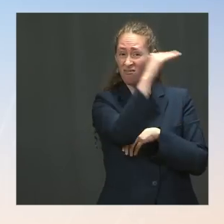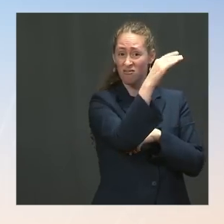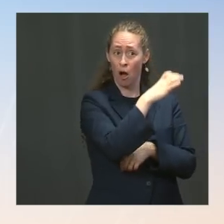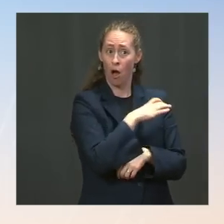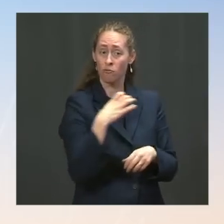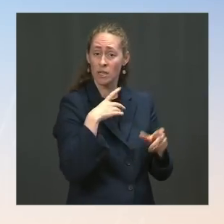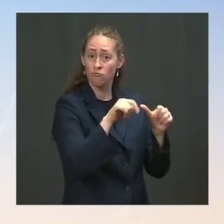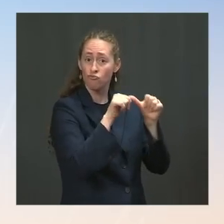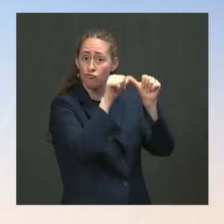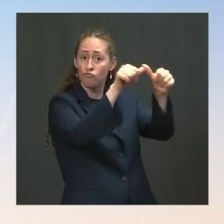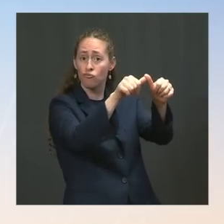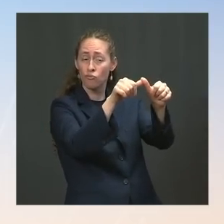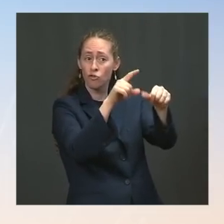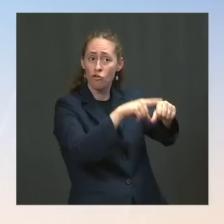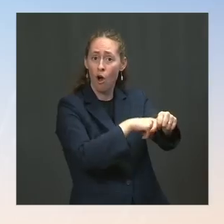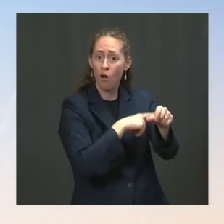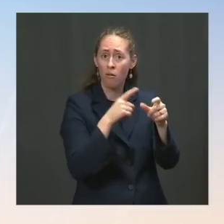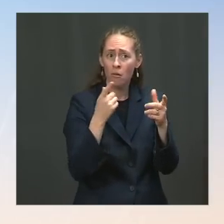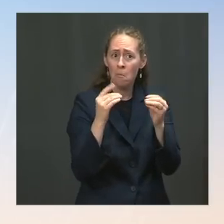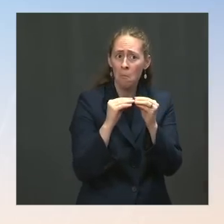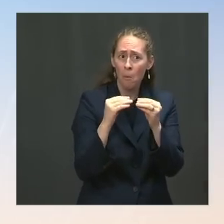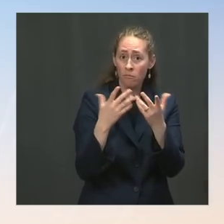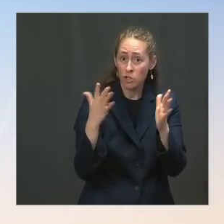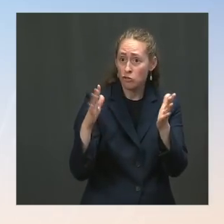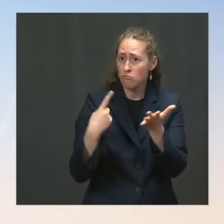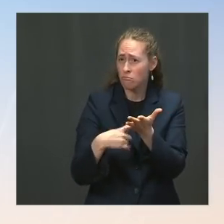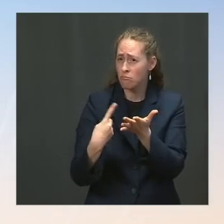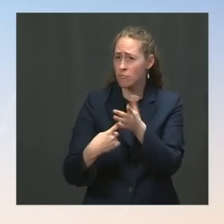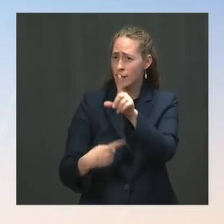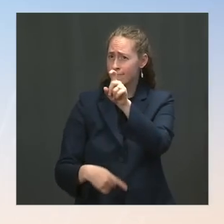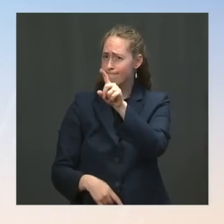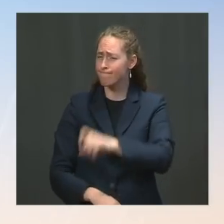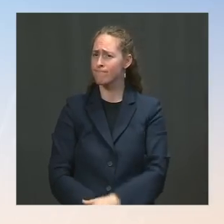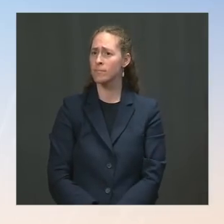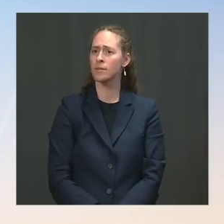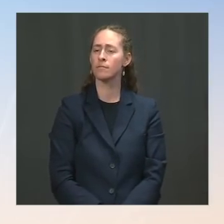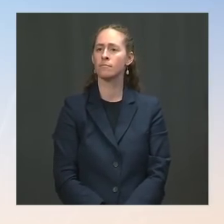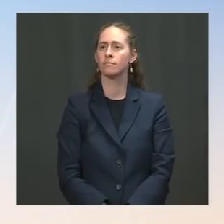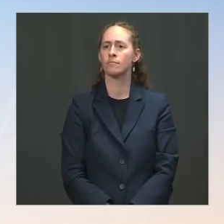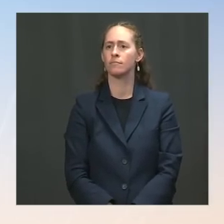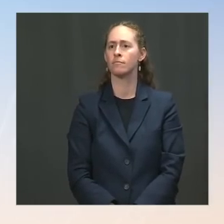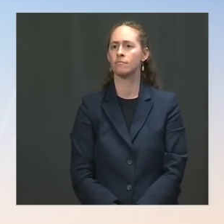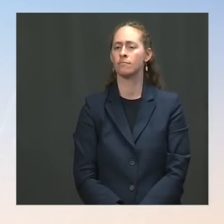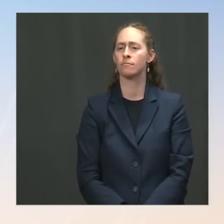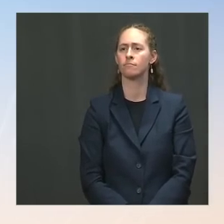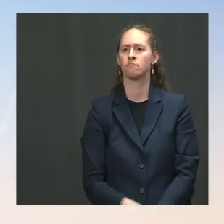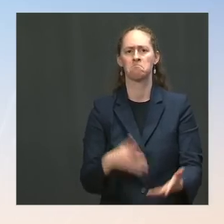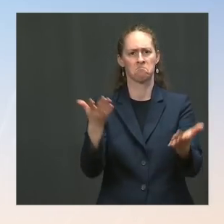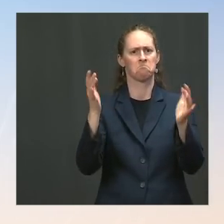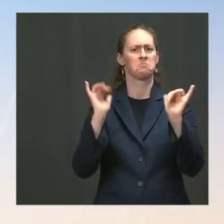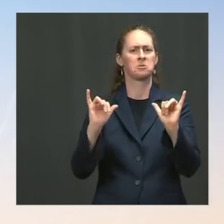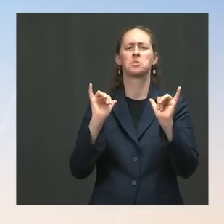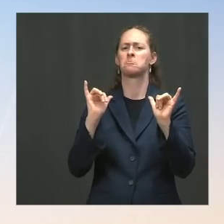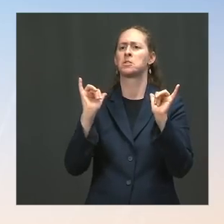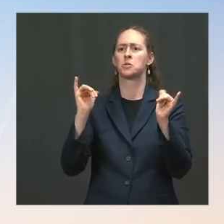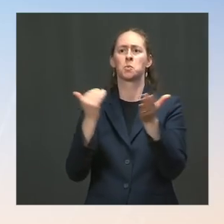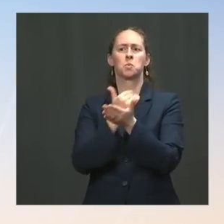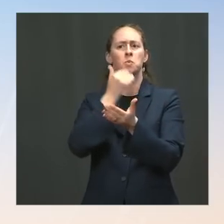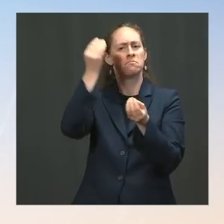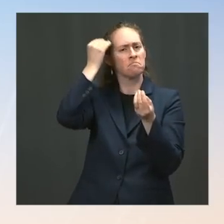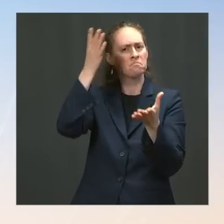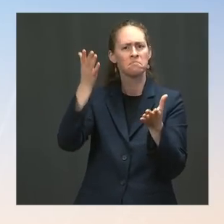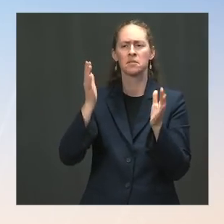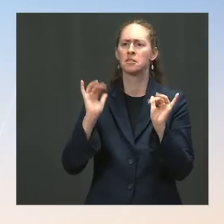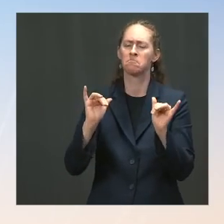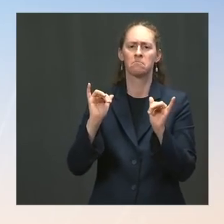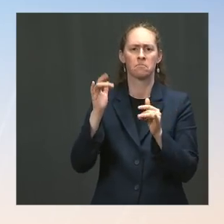benefits beyond September? Mm-hmm. There has not been a change at this point in time. Obviously, we are quite focused, and we designed